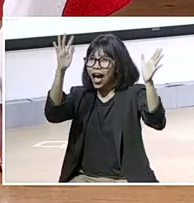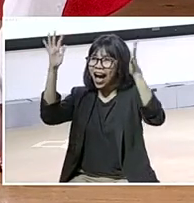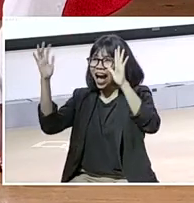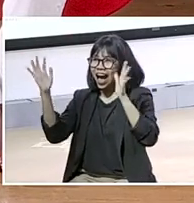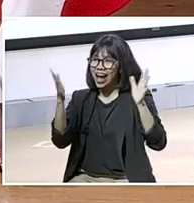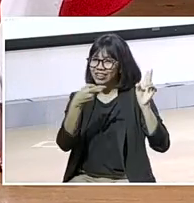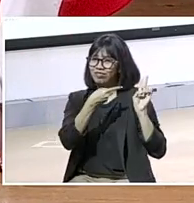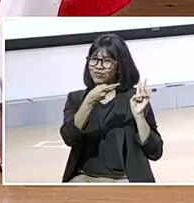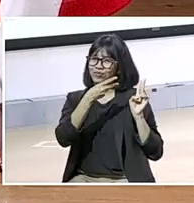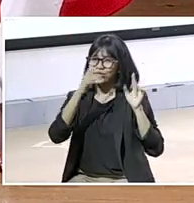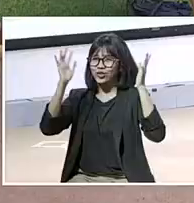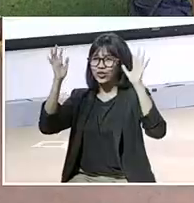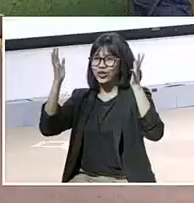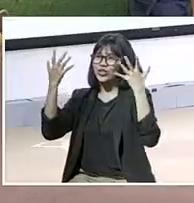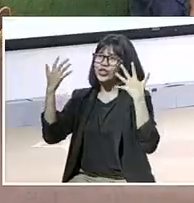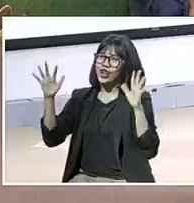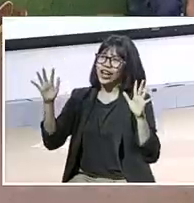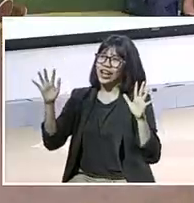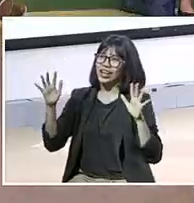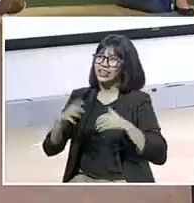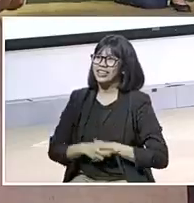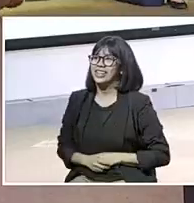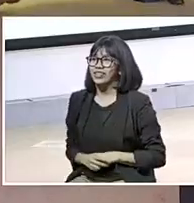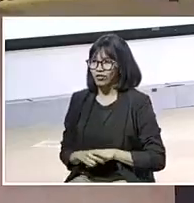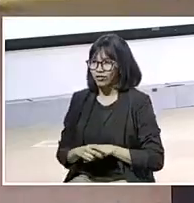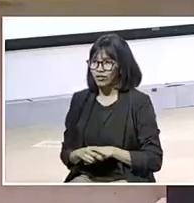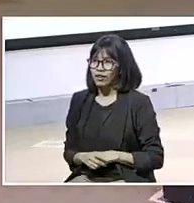our speakers today. Thank you very much,